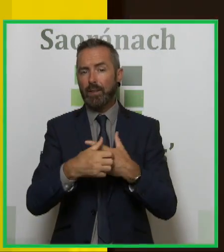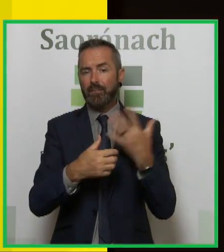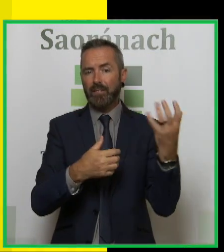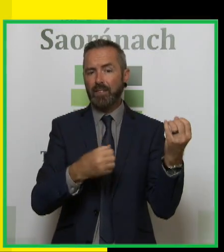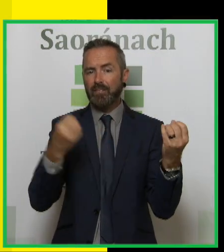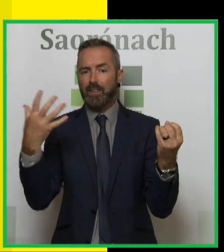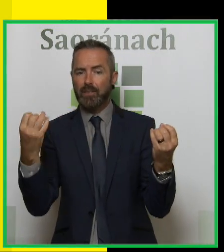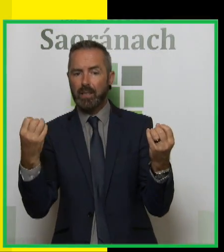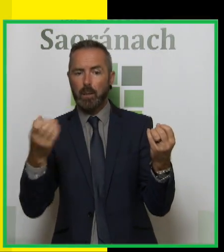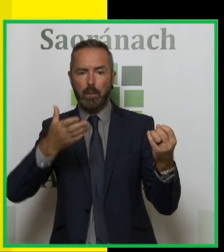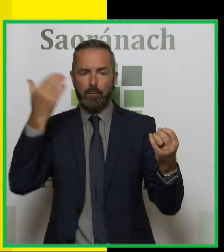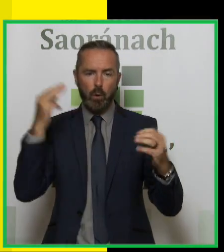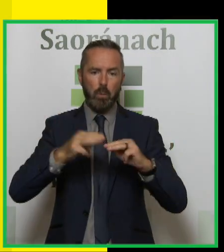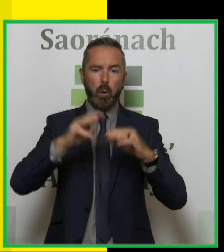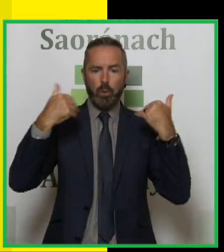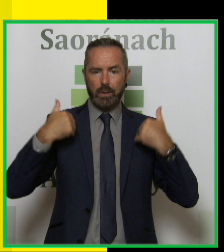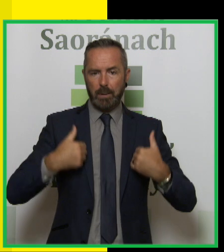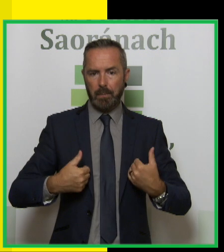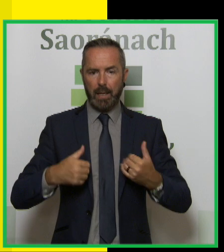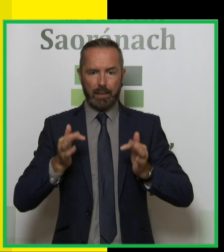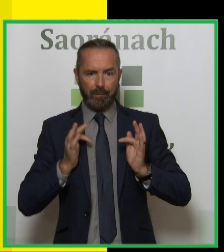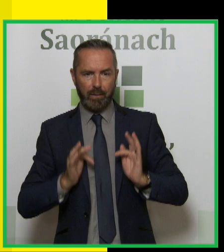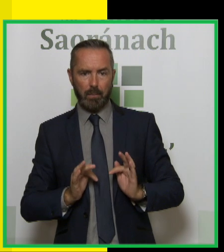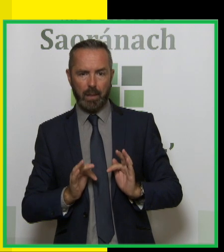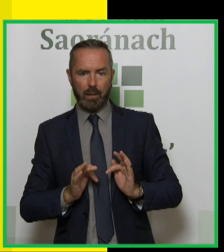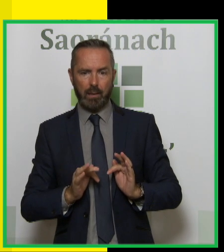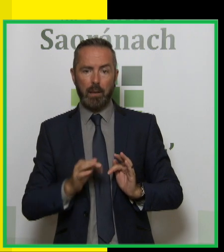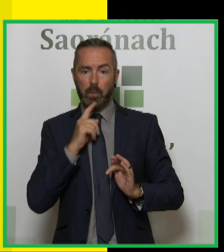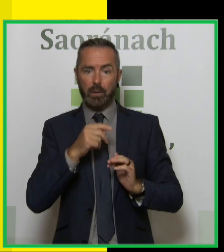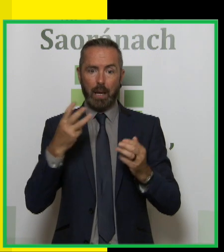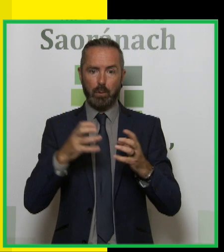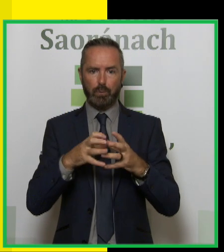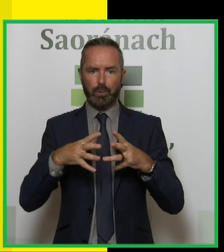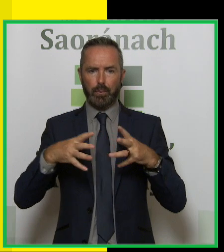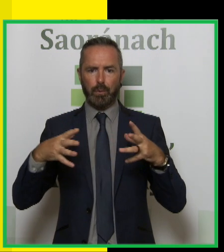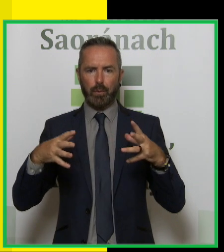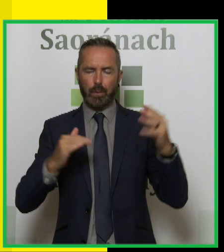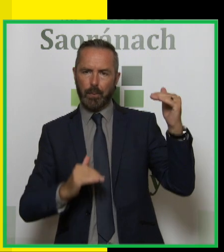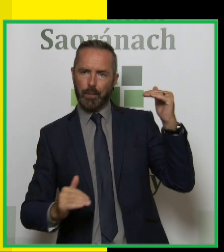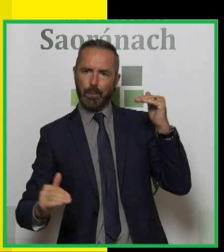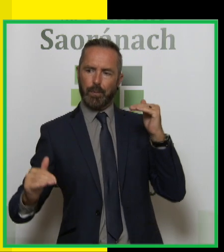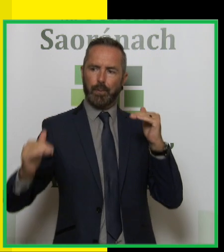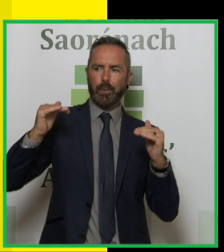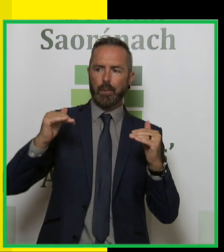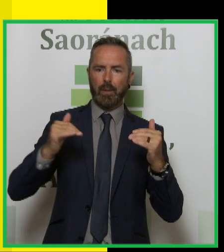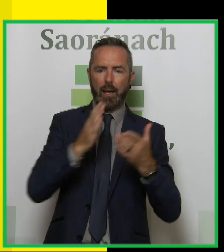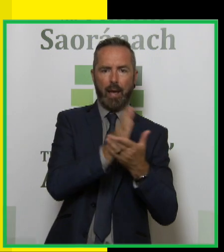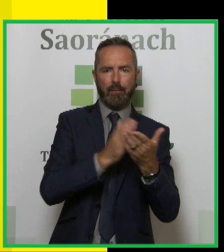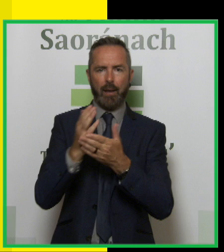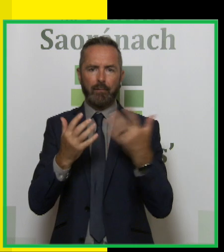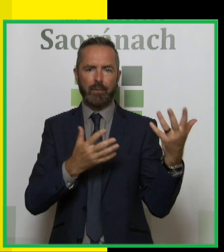was heavily male to female, but as the fellowship grows, it's becoming closer to